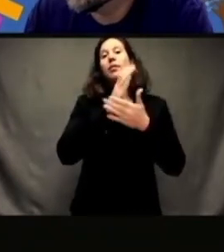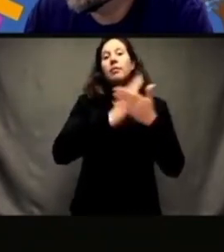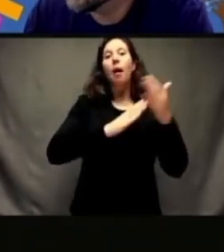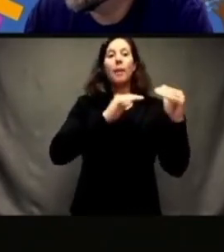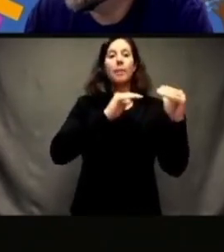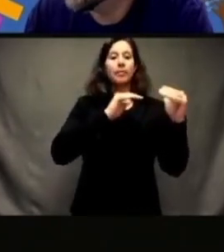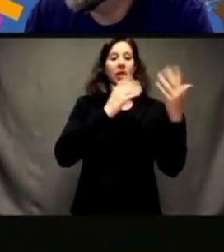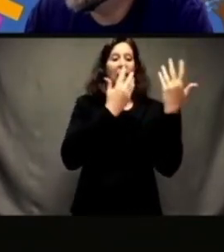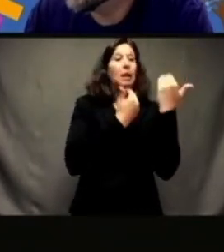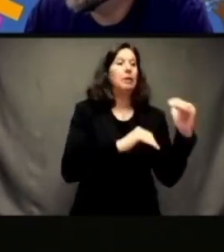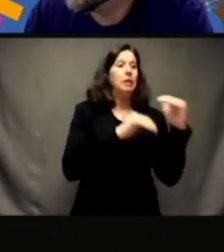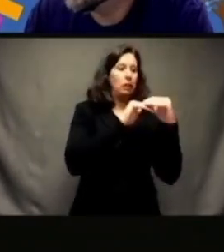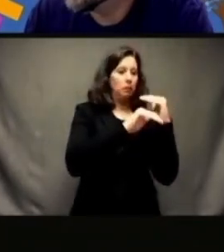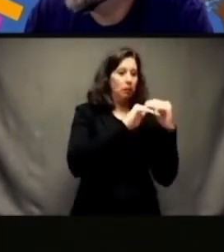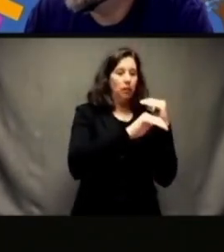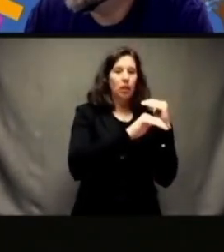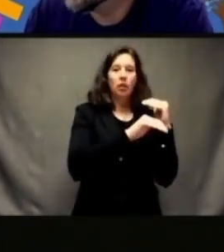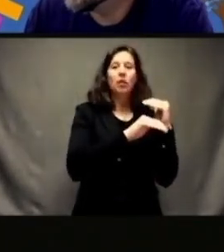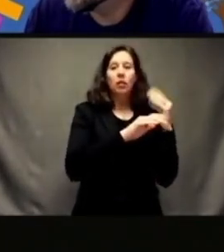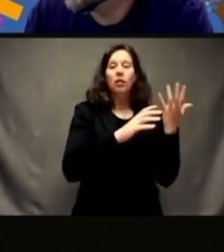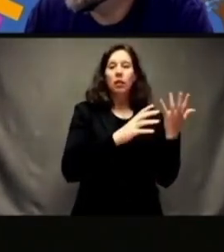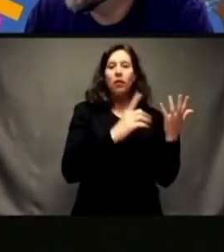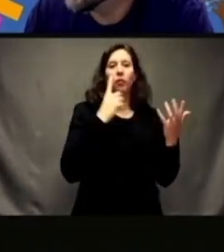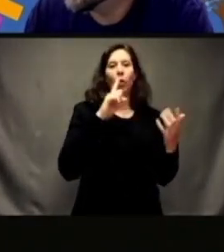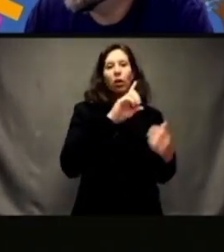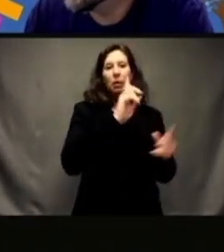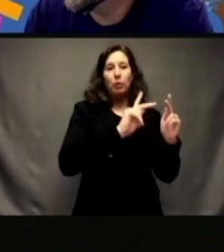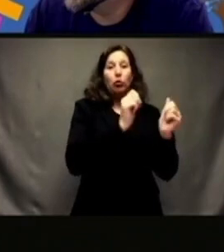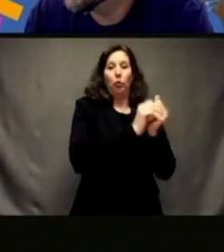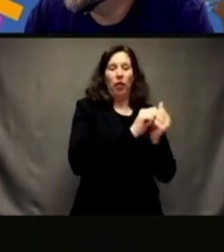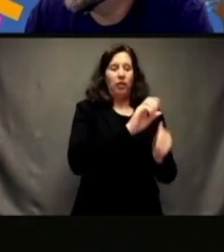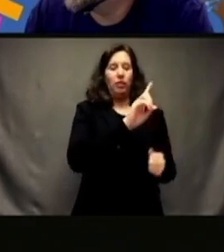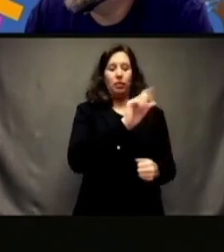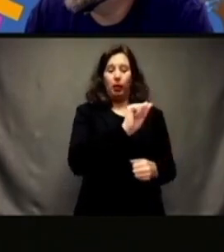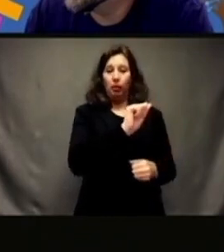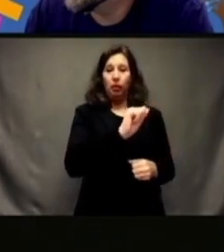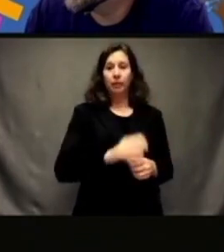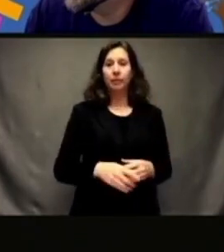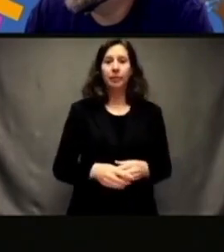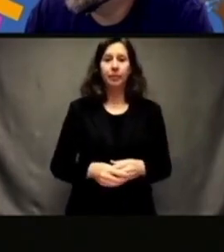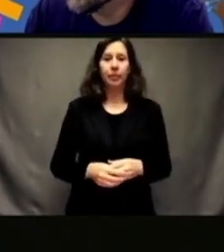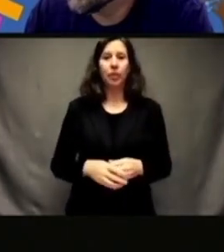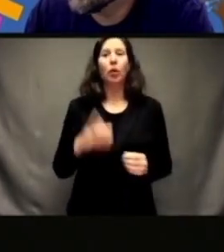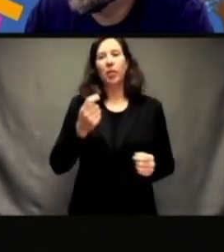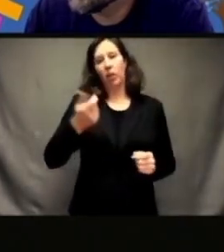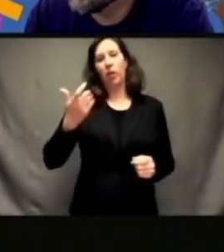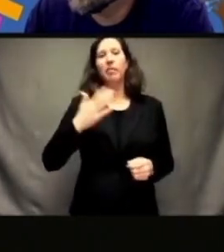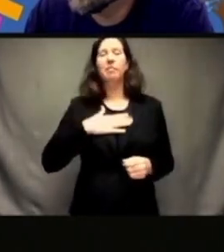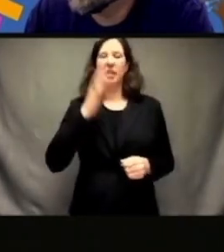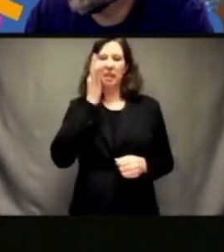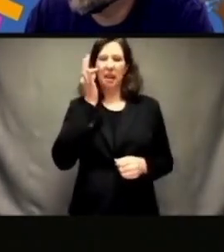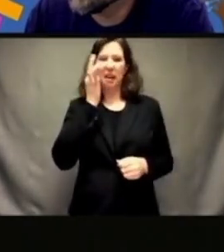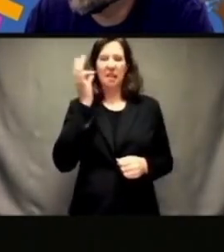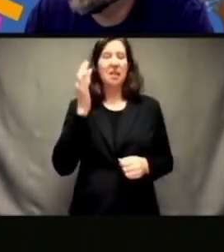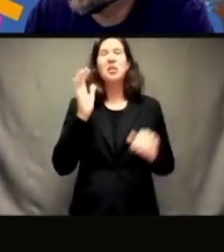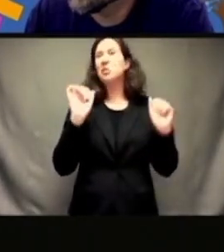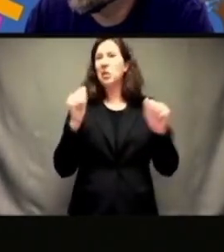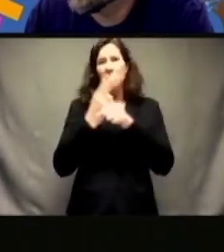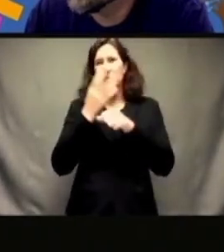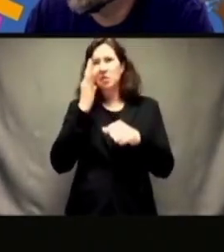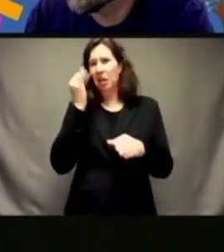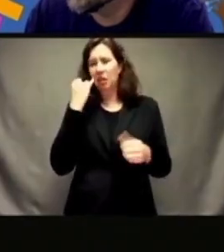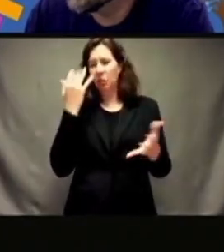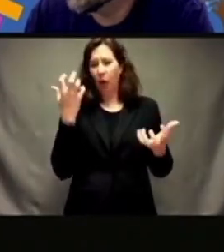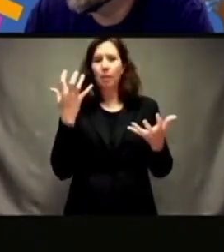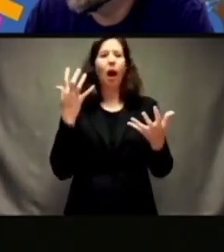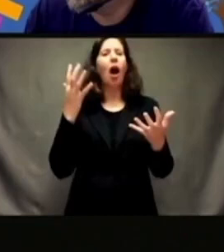or any ideas that come up. So the first thing I'm going to do is I'm going to actually get rid of my cat there. You could use the cat if you want to, but I want to